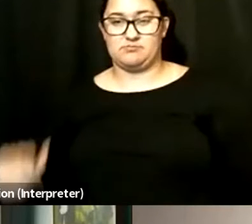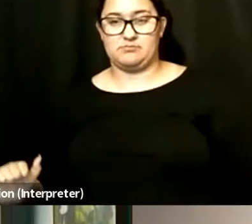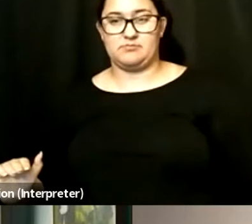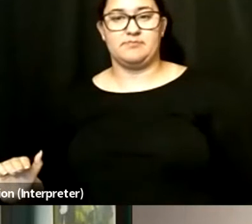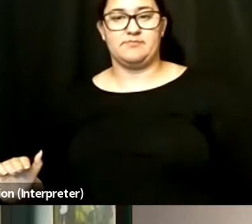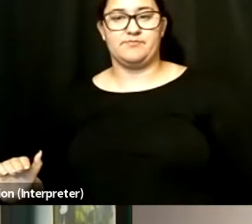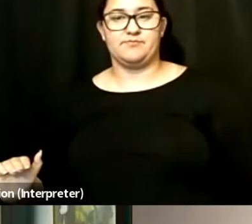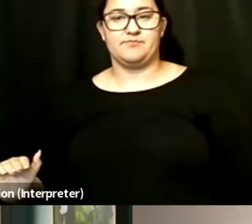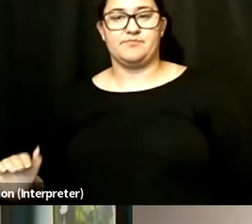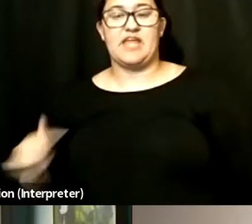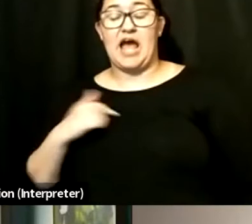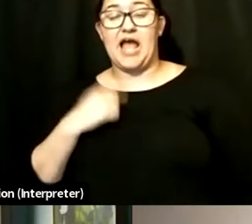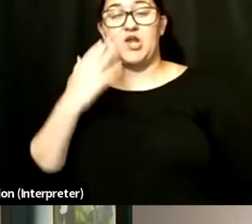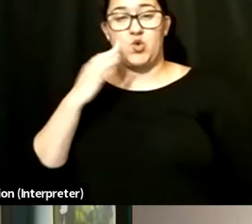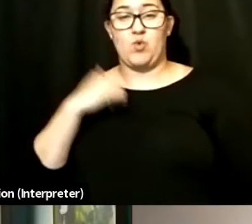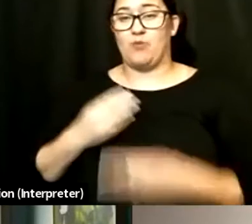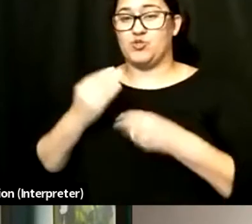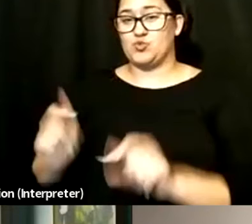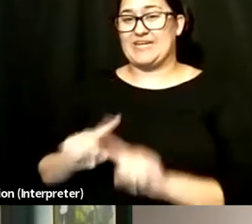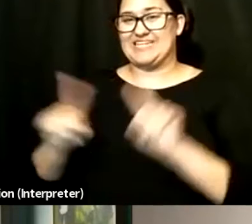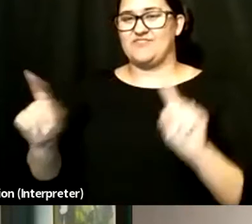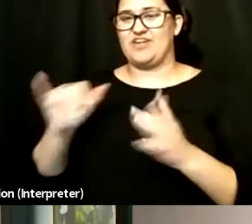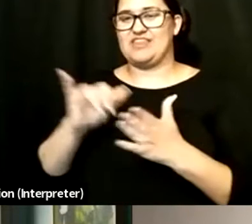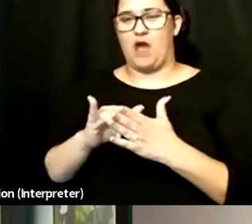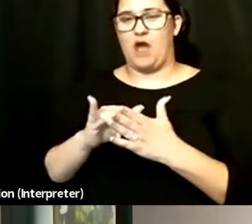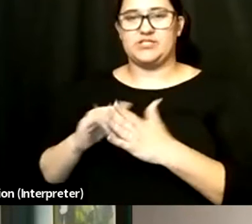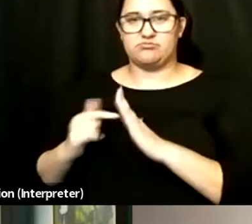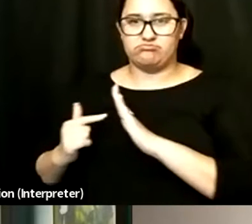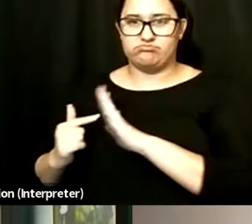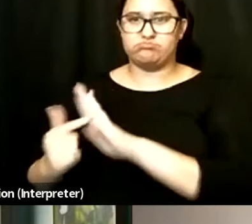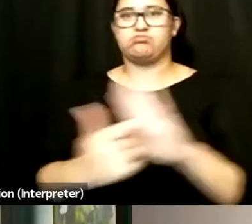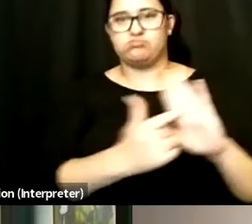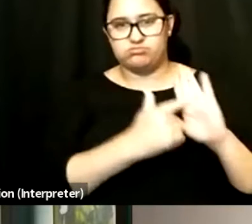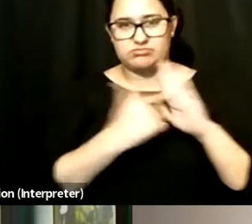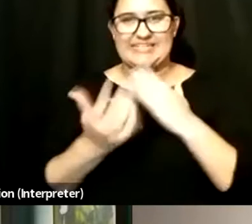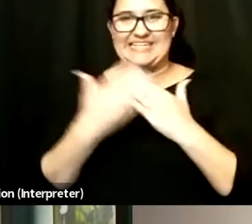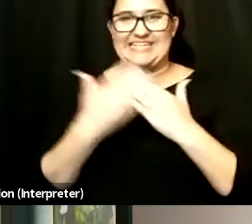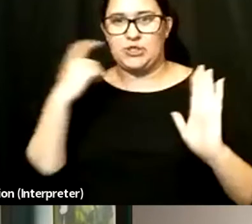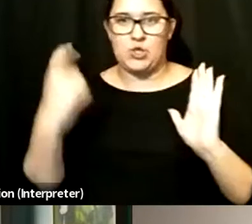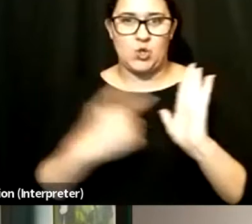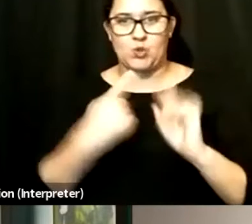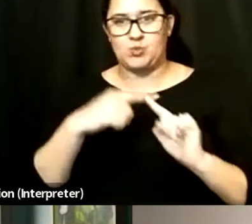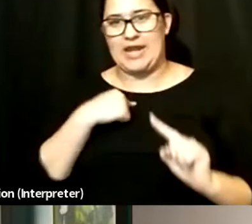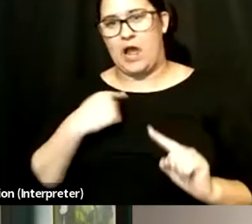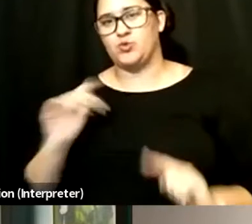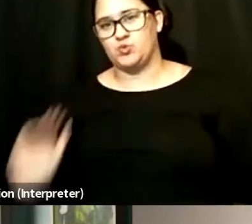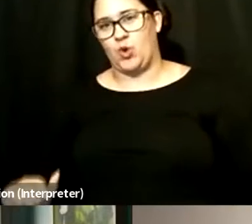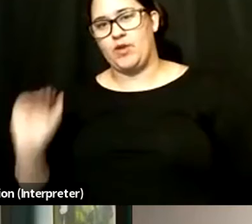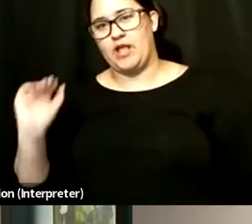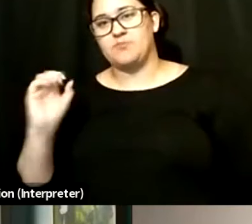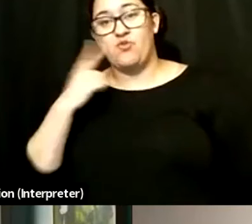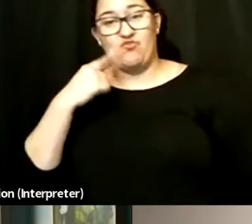treated differently, and that was very, very evident growing up. And so I think for me, it was